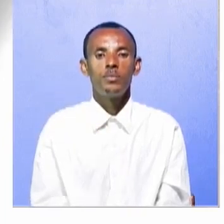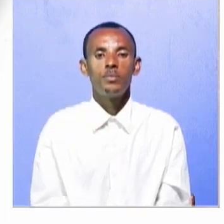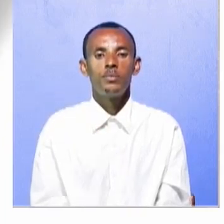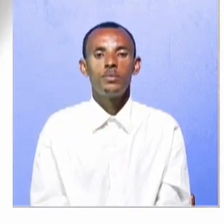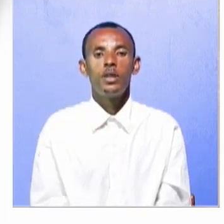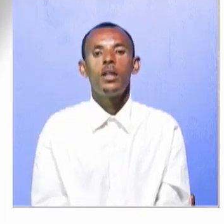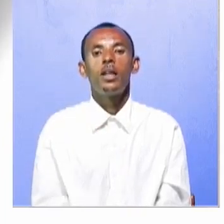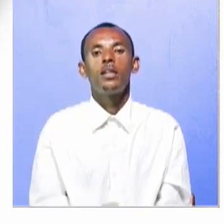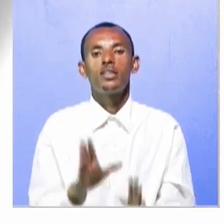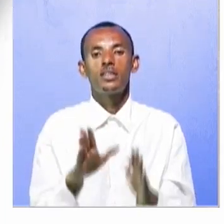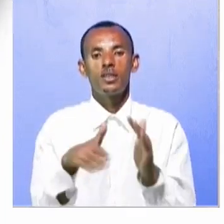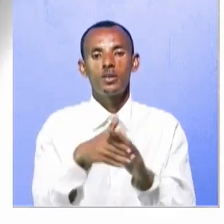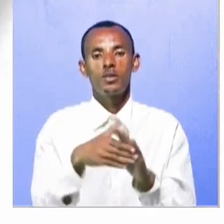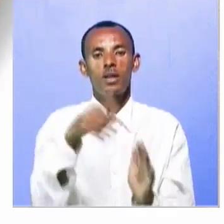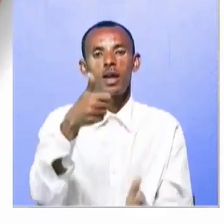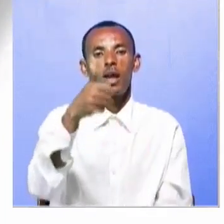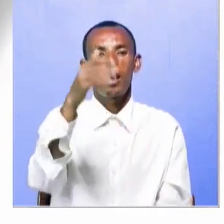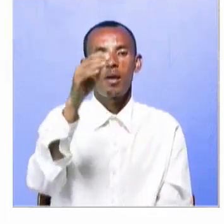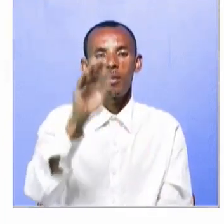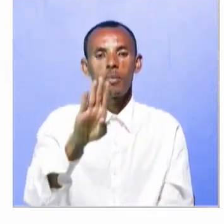denote this AB,